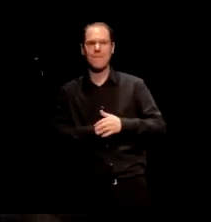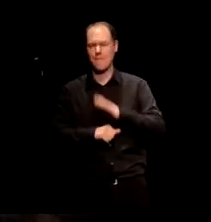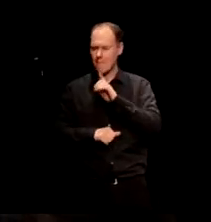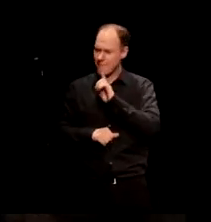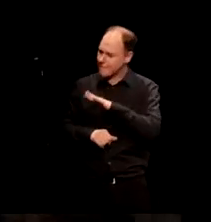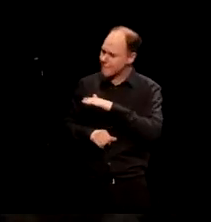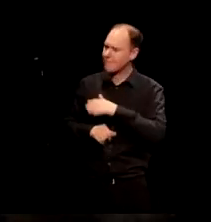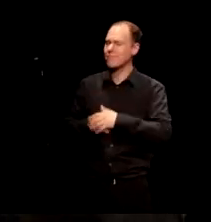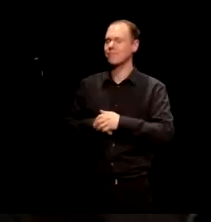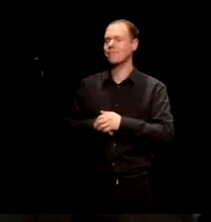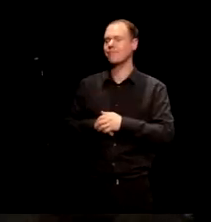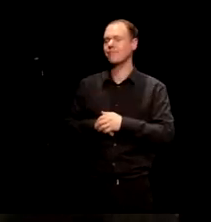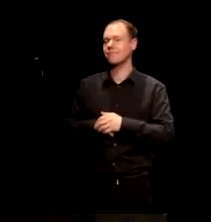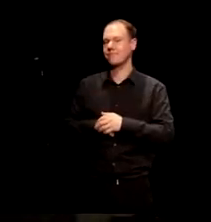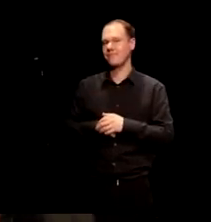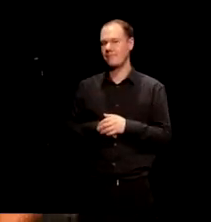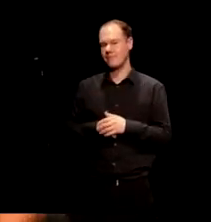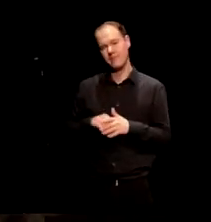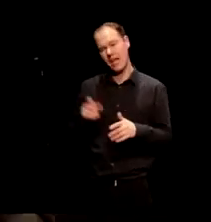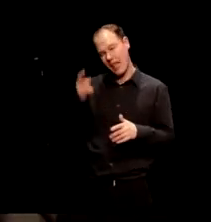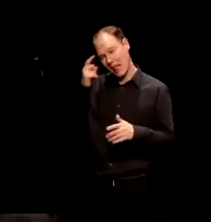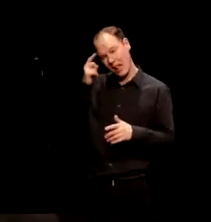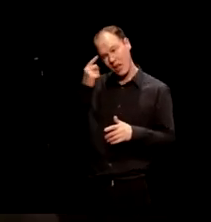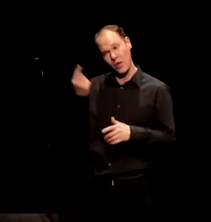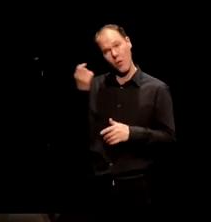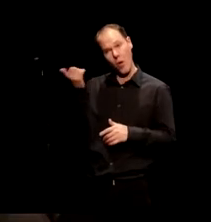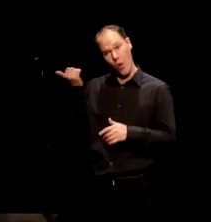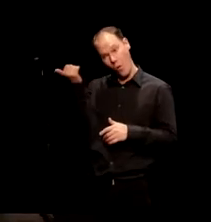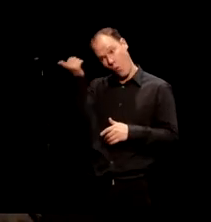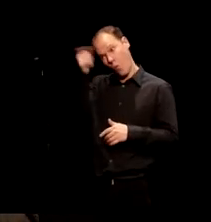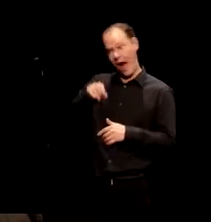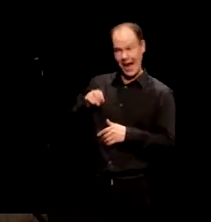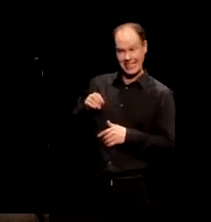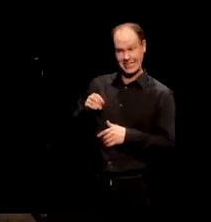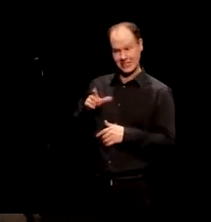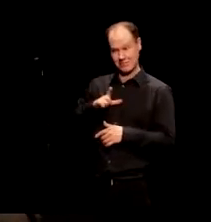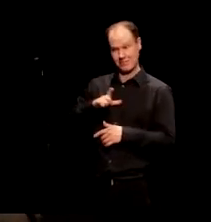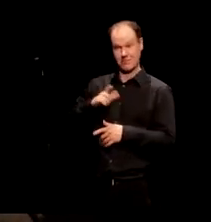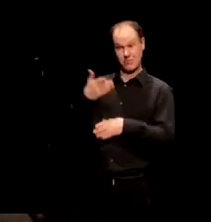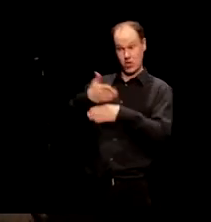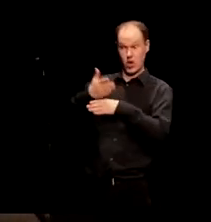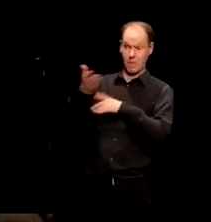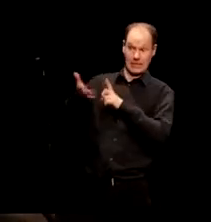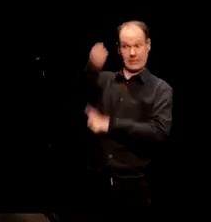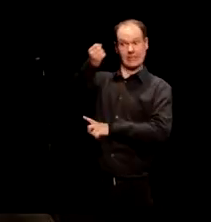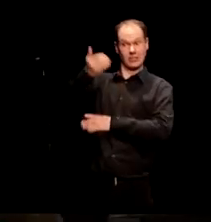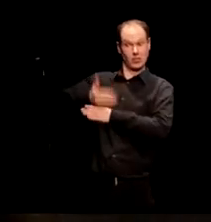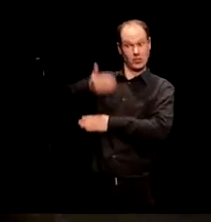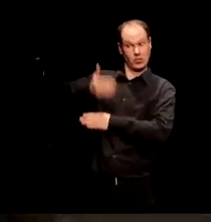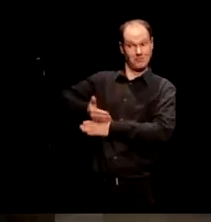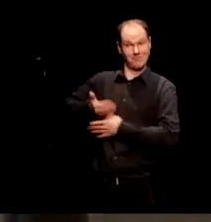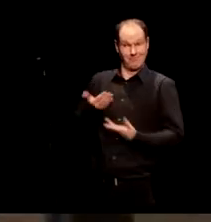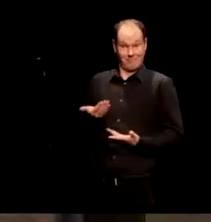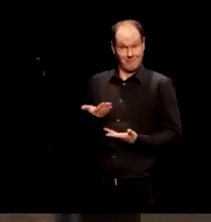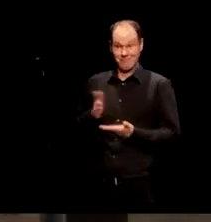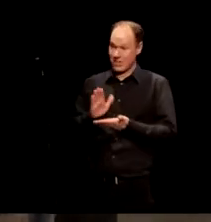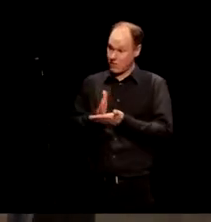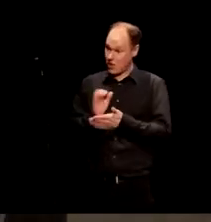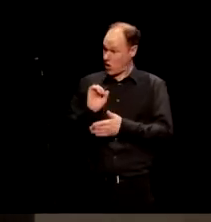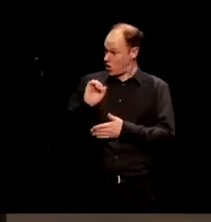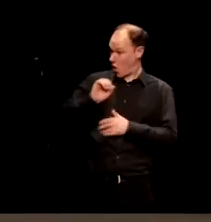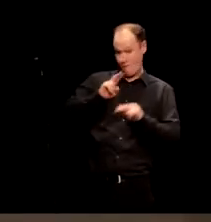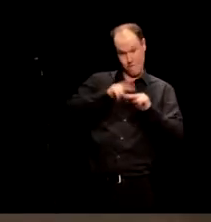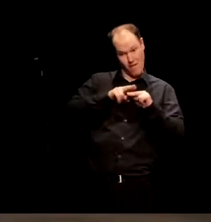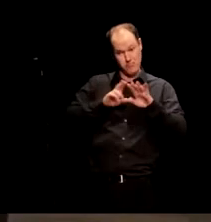Ruth, do you think you are wise taking this job? After all, things are not so bad with your